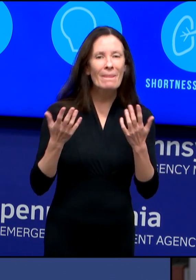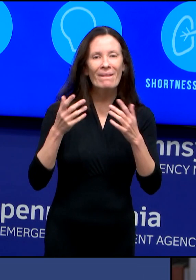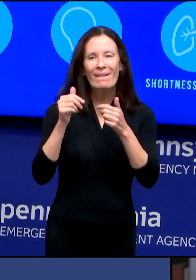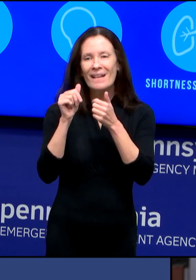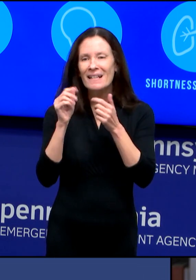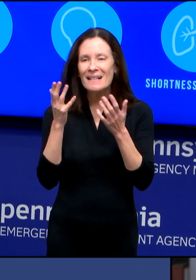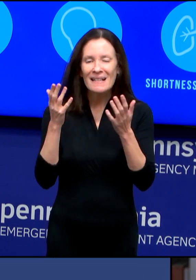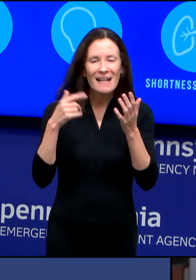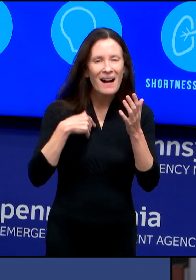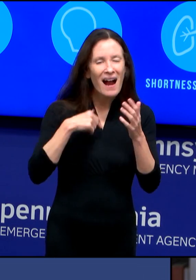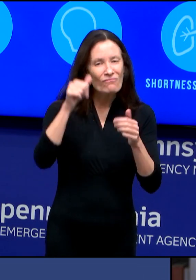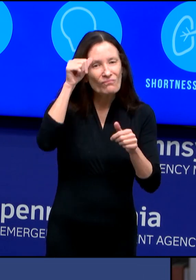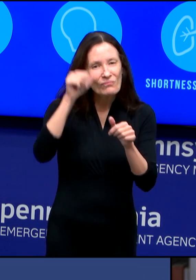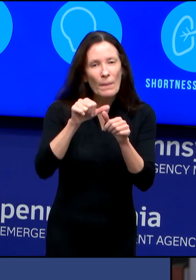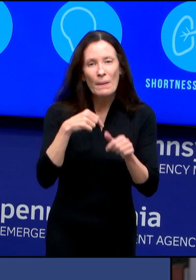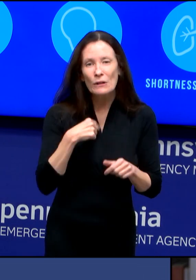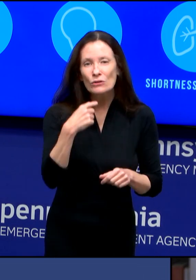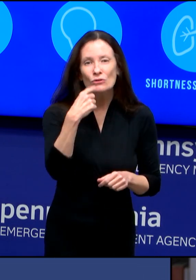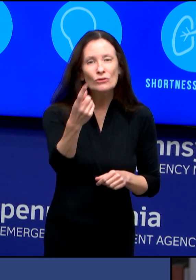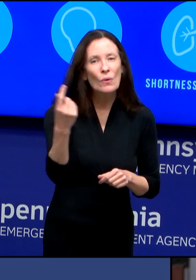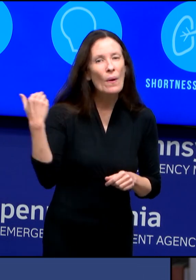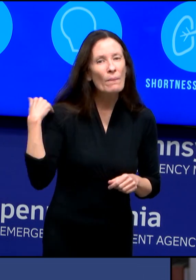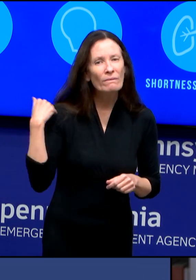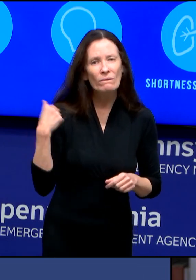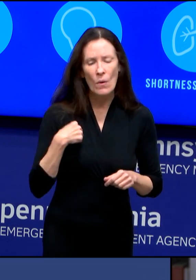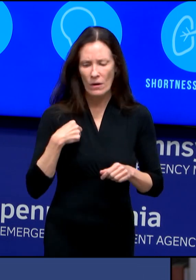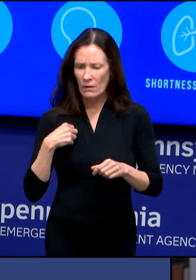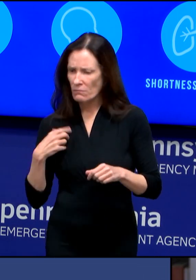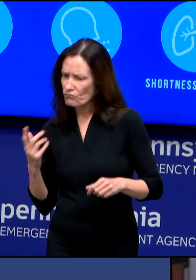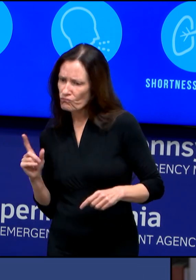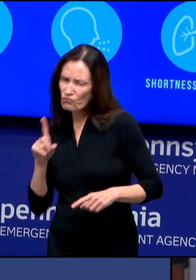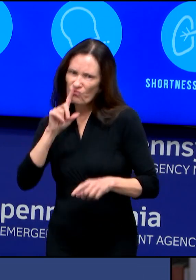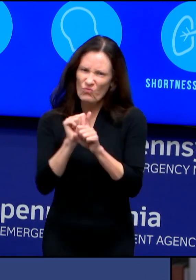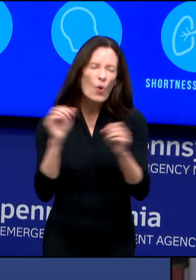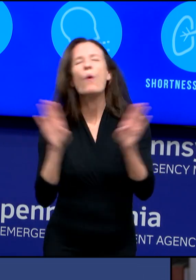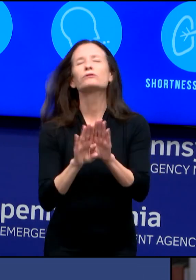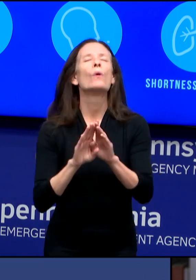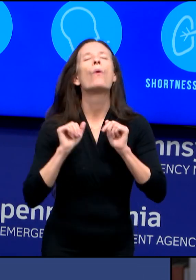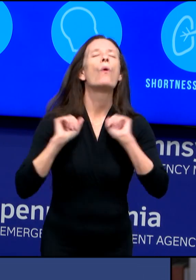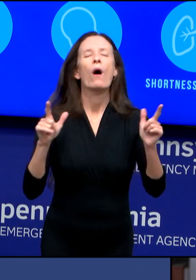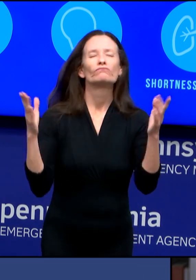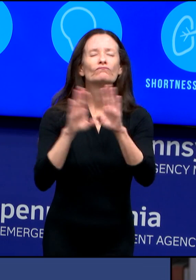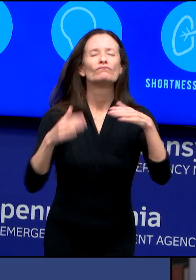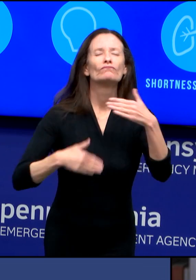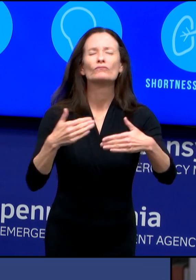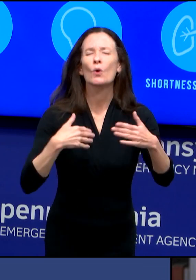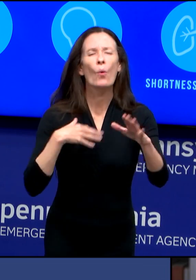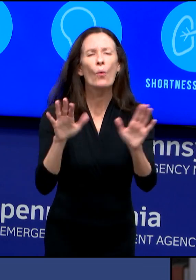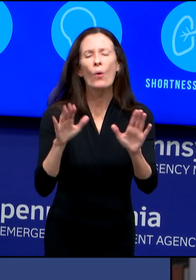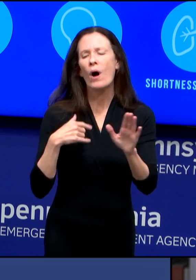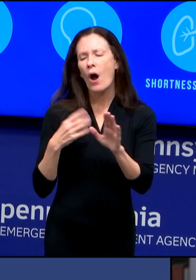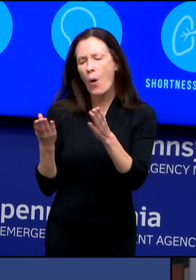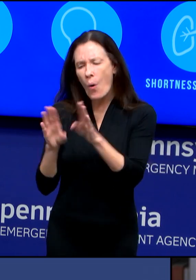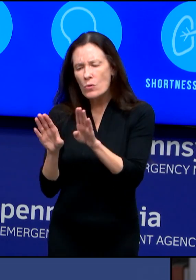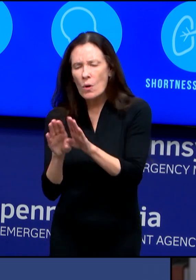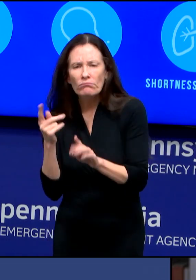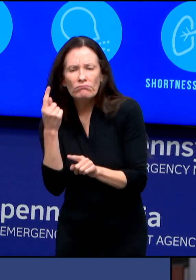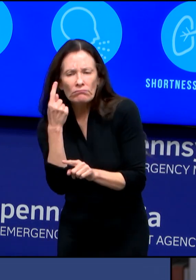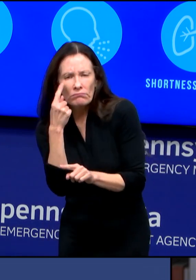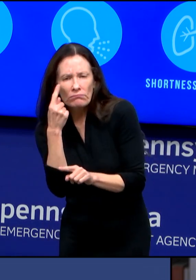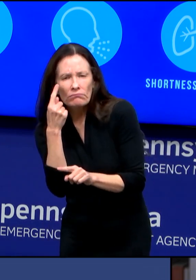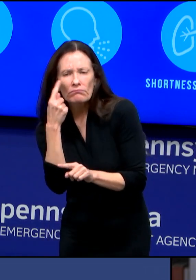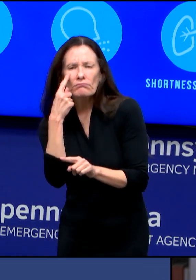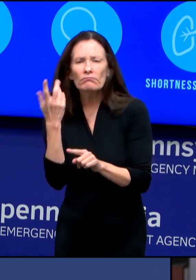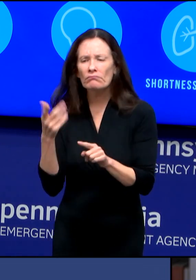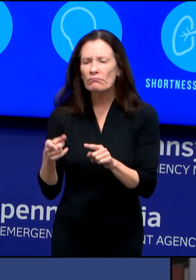not want to overreact. So we're trying to confine this stay-at-home order to the places where there's been an outbreak. There's not been an outbreak